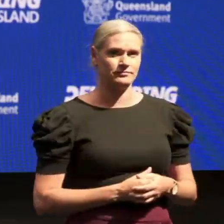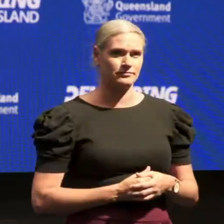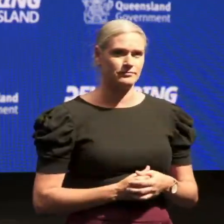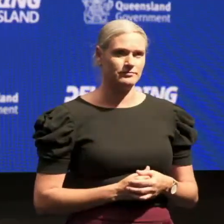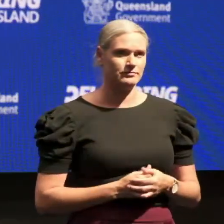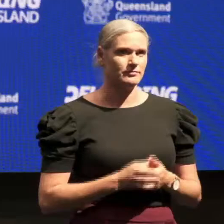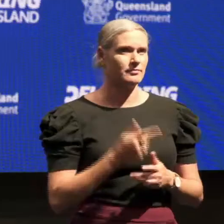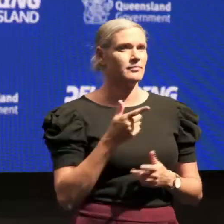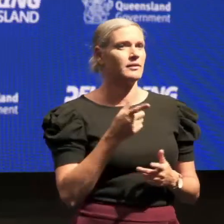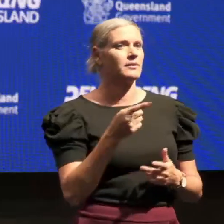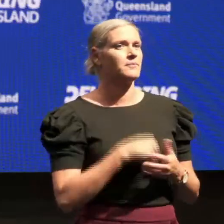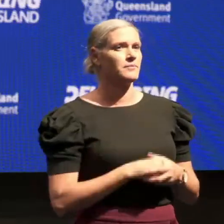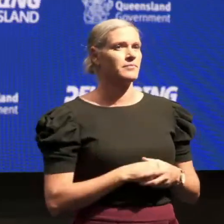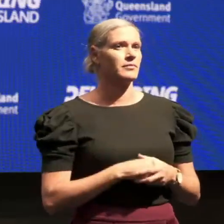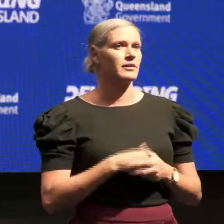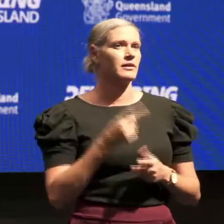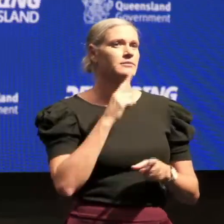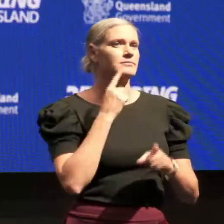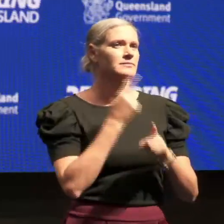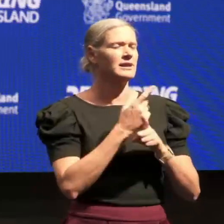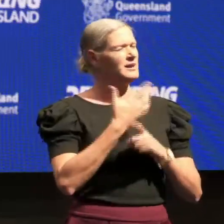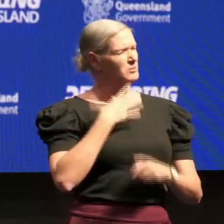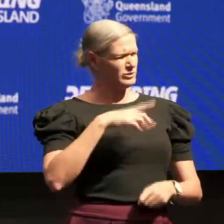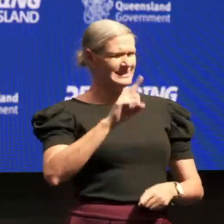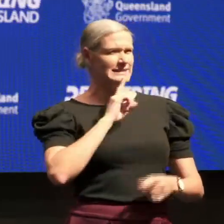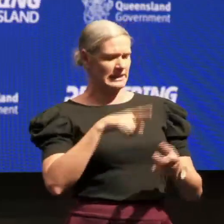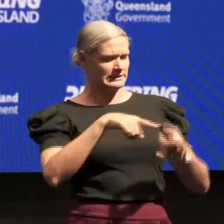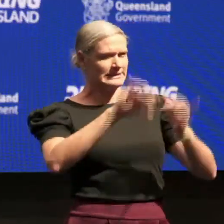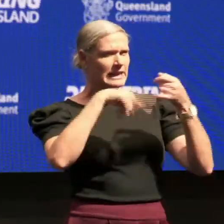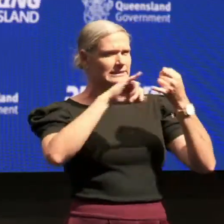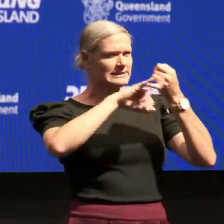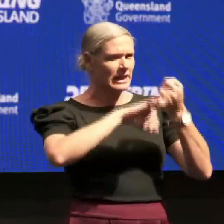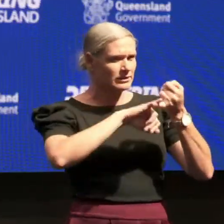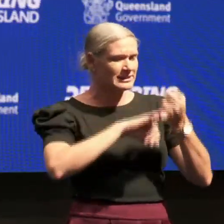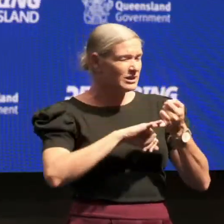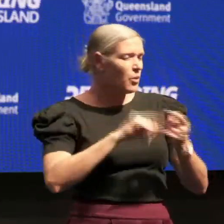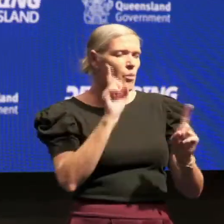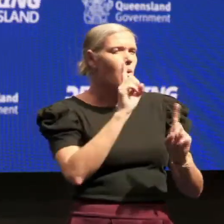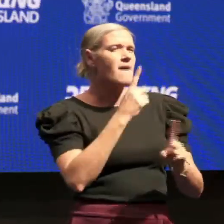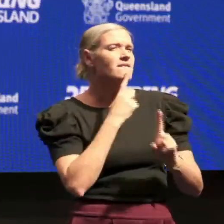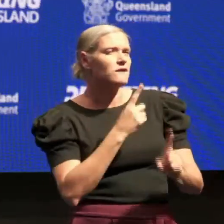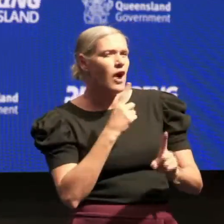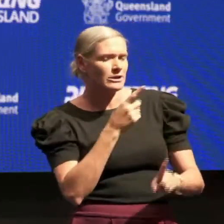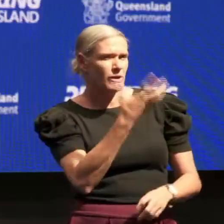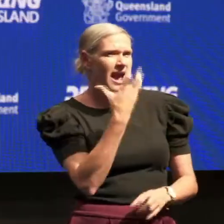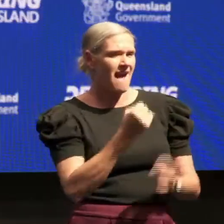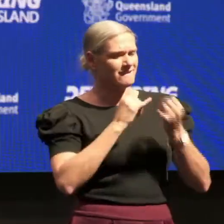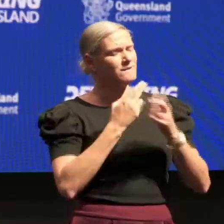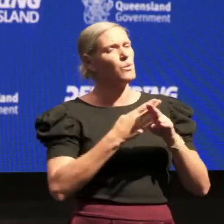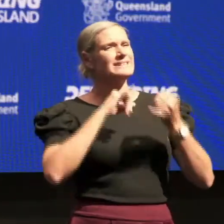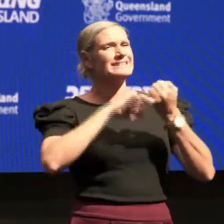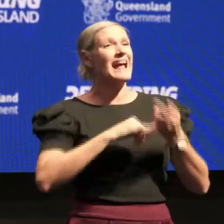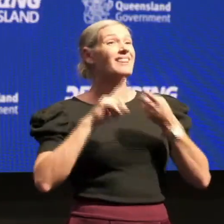Given this has tracked a bit further south, is there any advice for South East